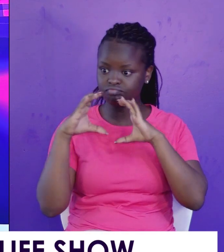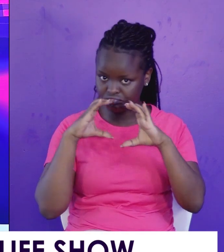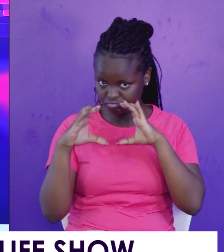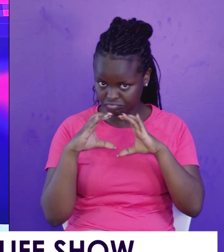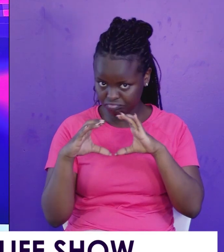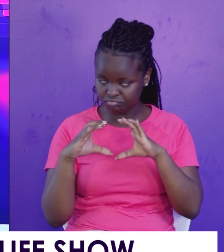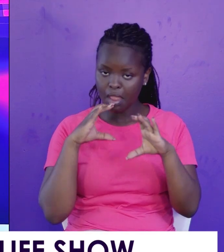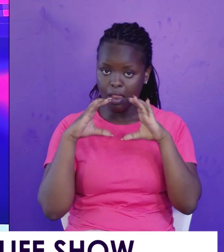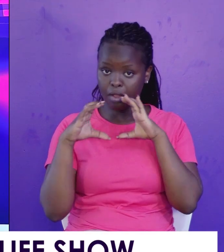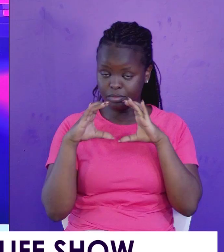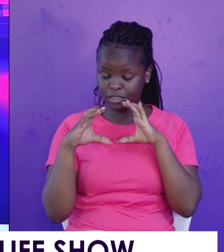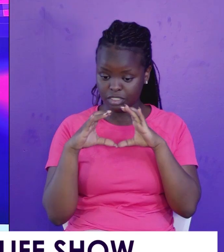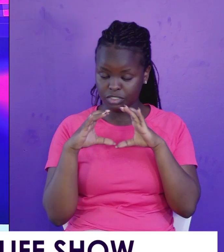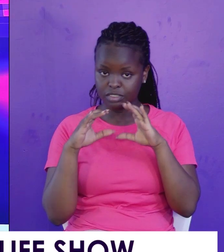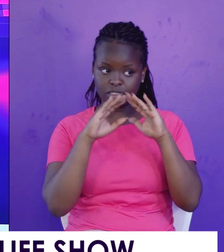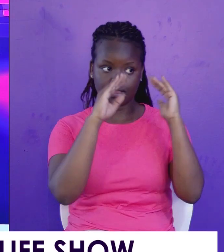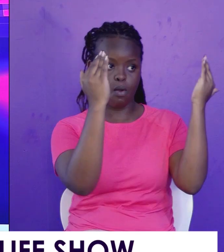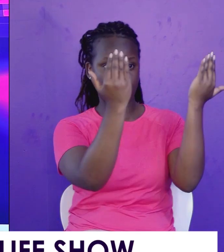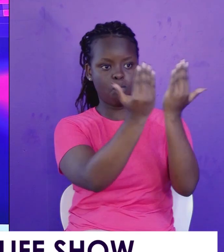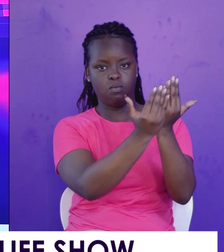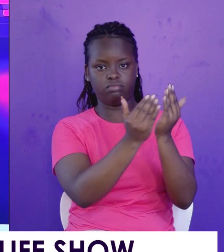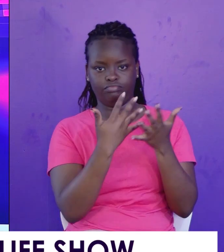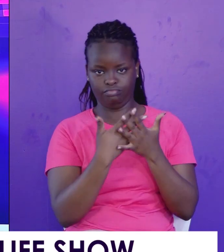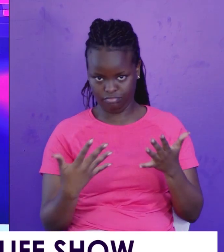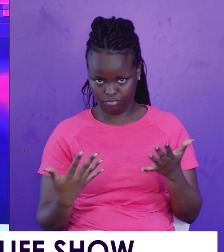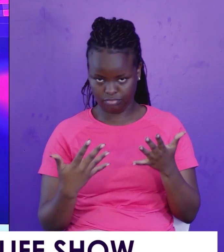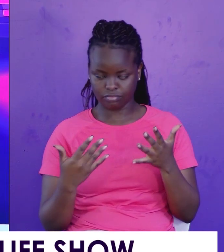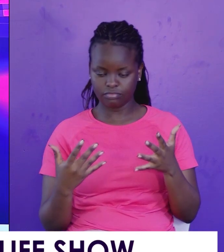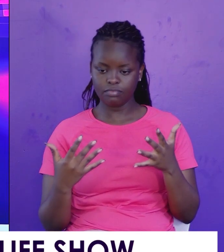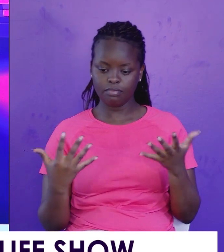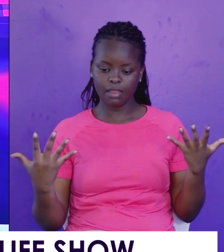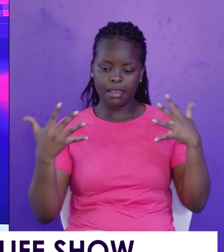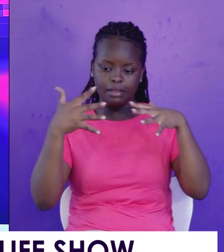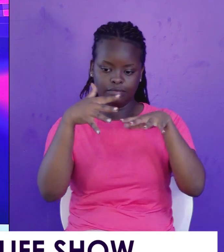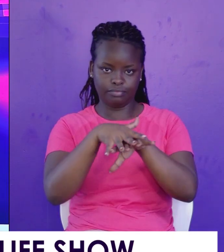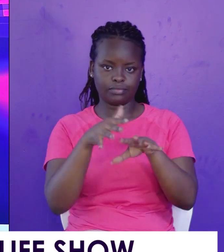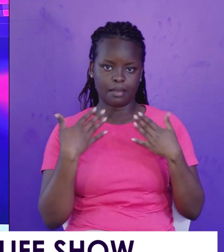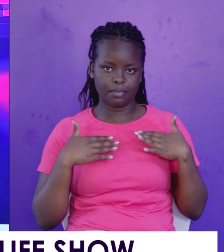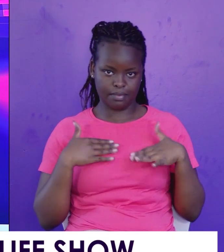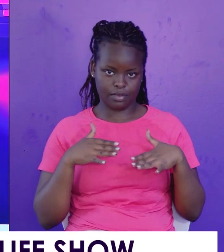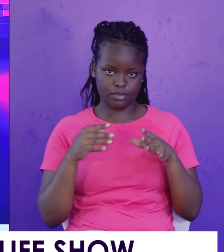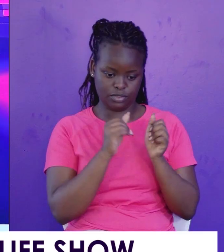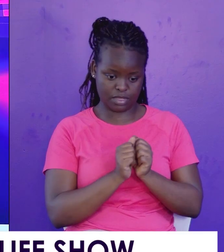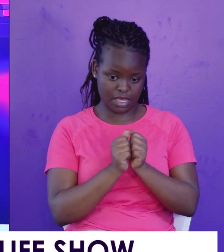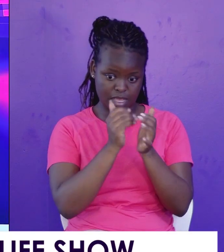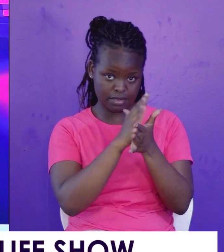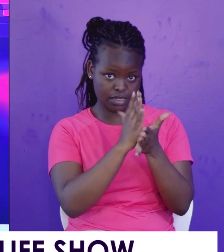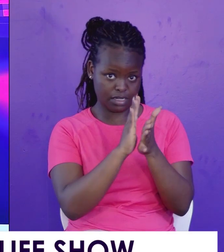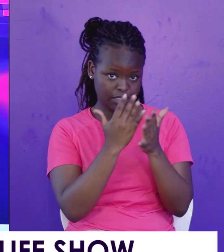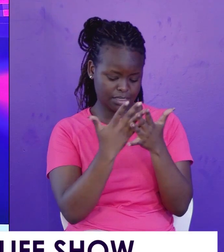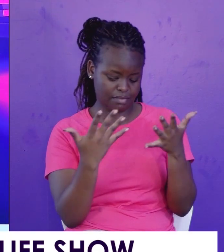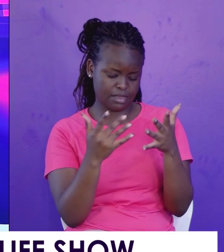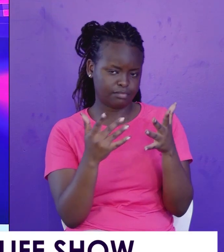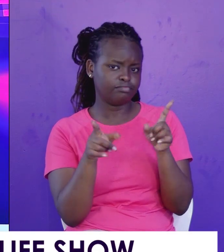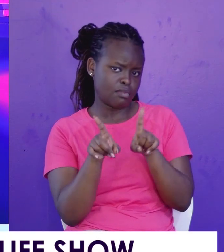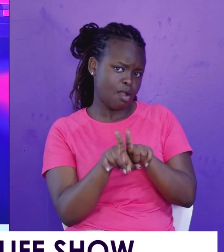really communication is a universal thing that brings people together to share, who are sharing something common. Yeah.